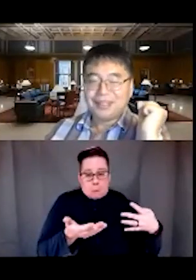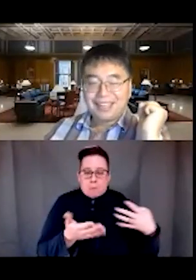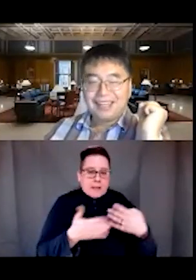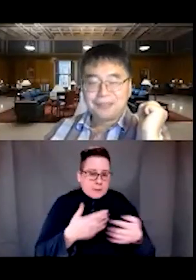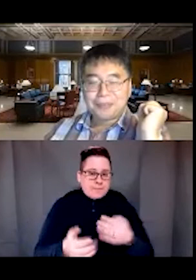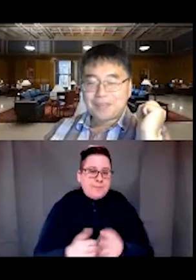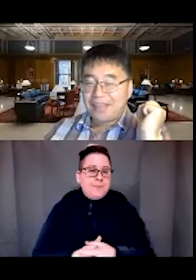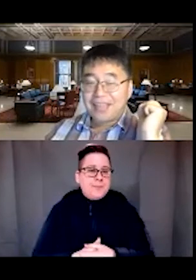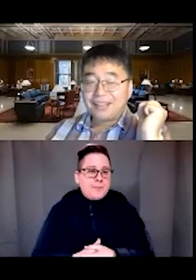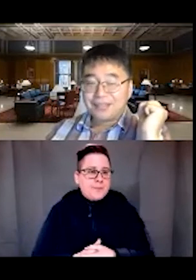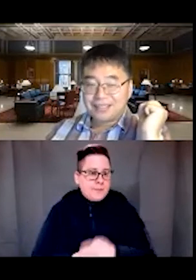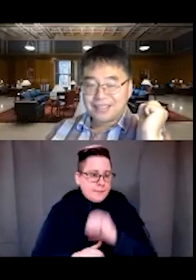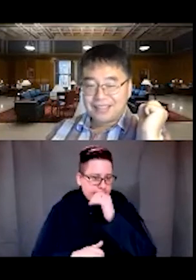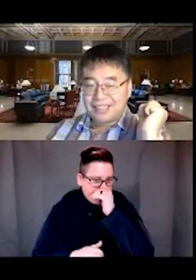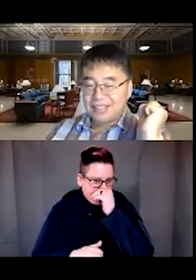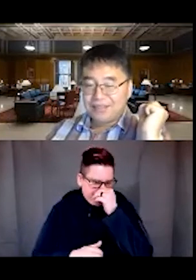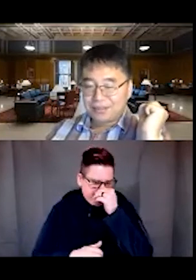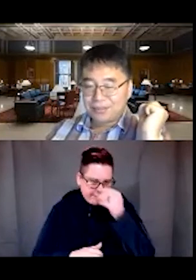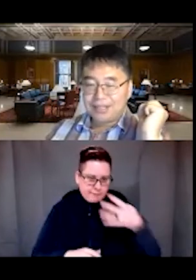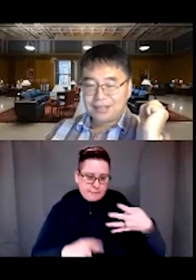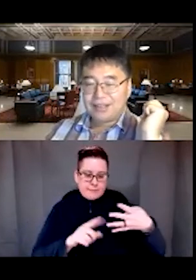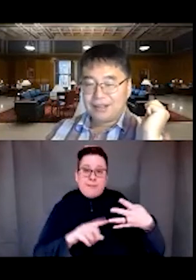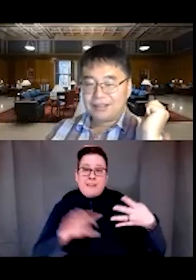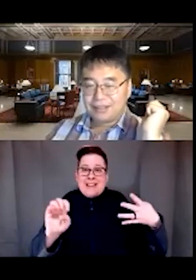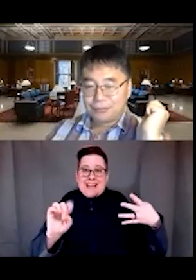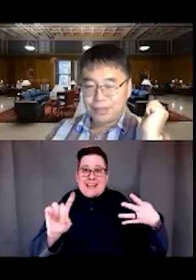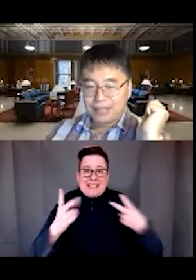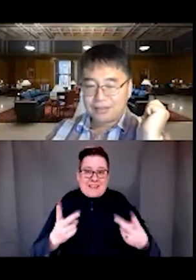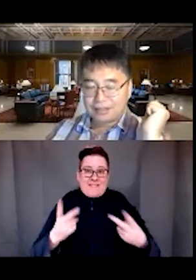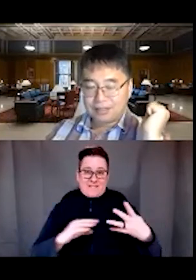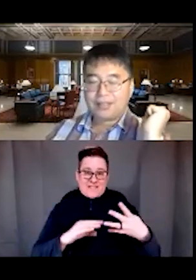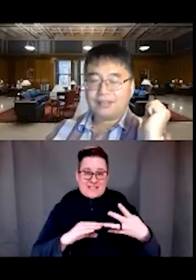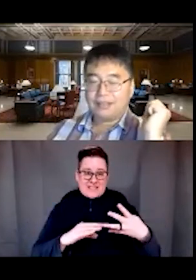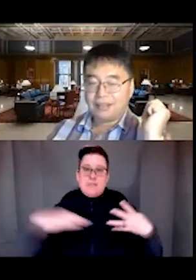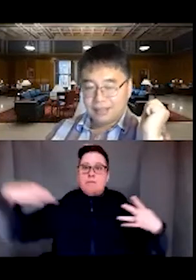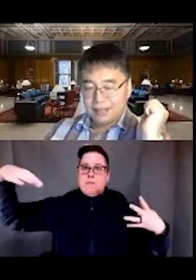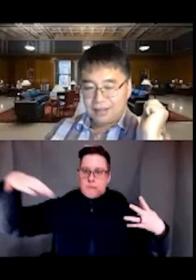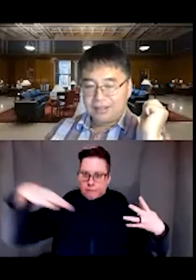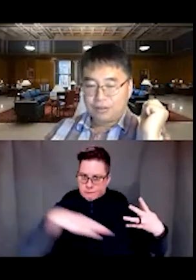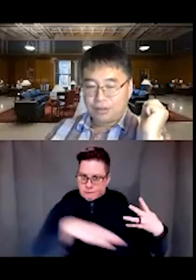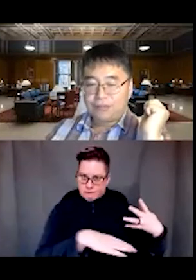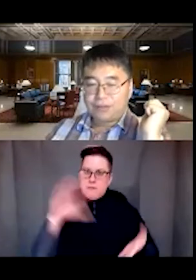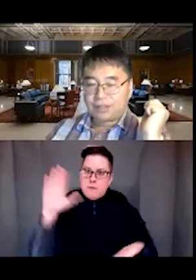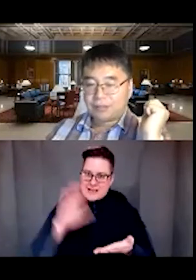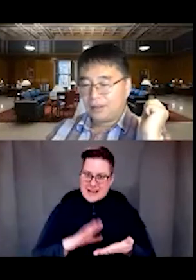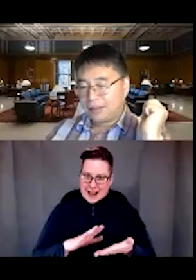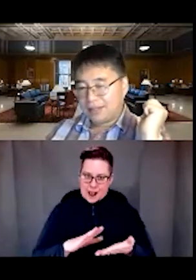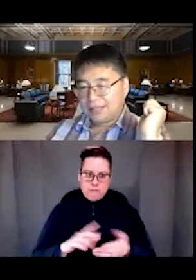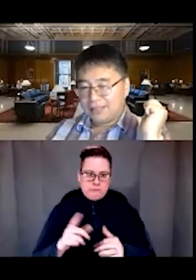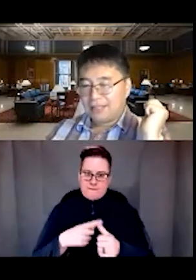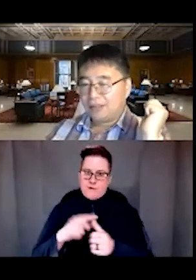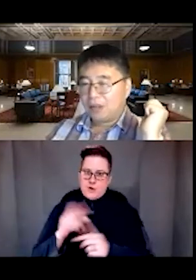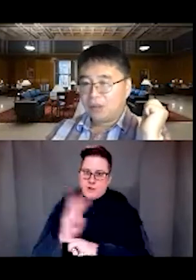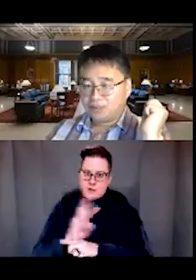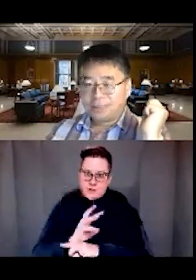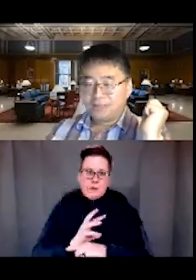So, and then you can see that the ED visit rate went down significantly and during the first 6 months, and